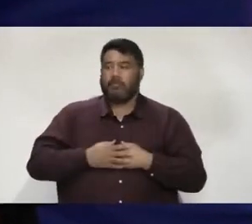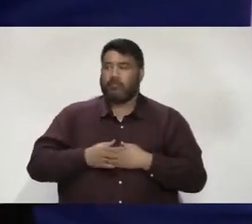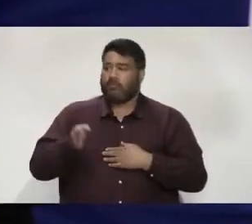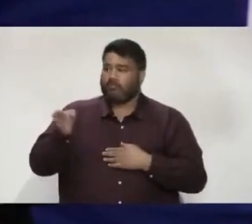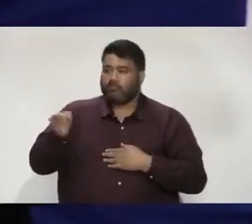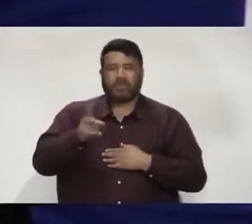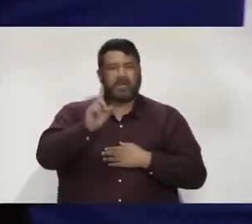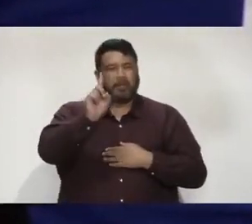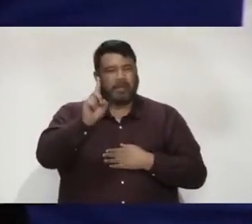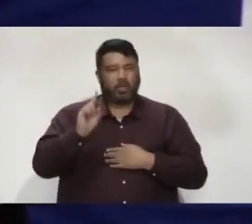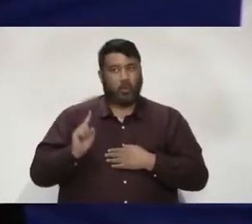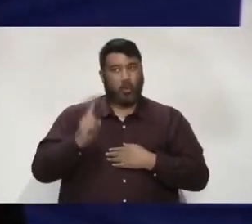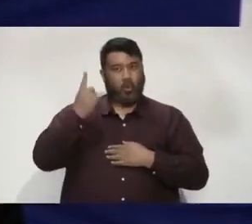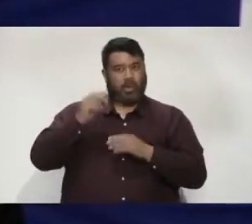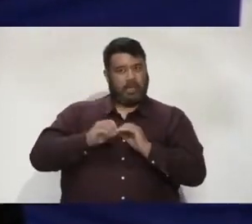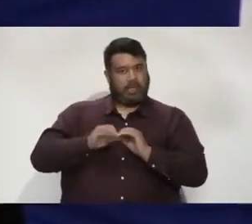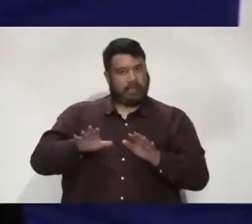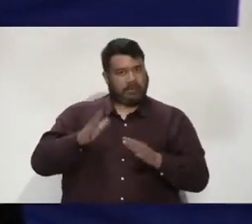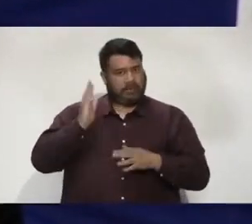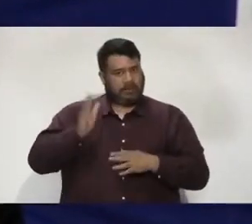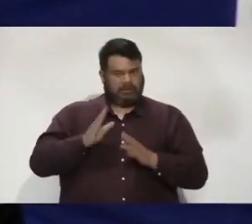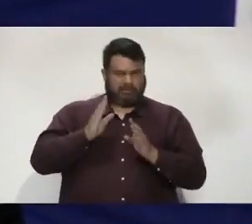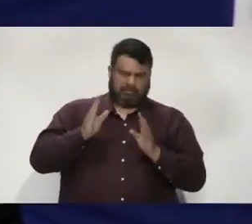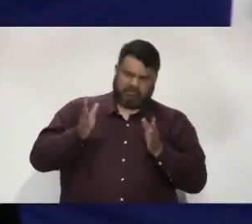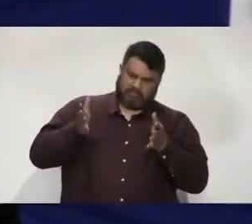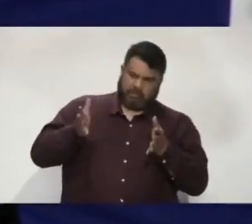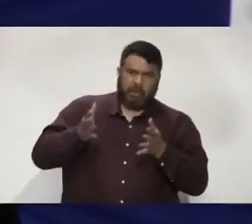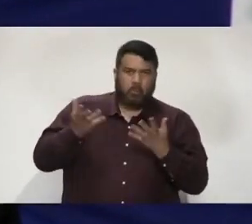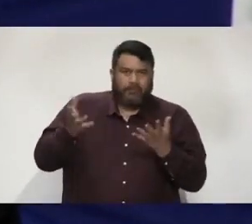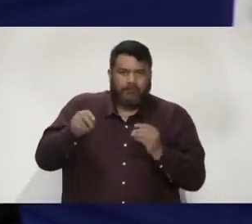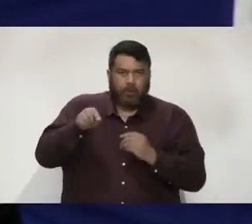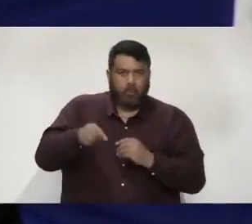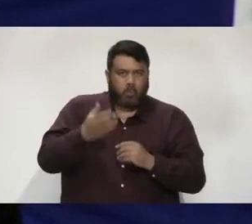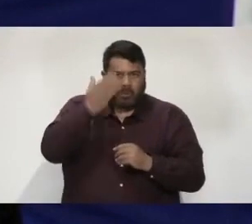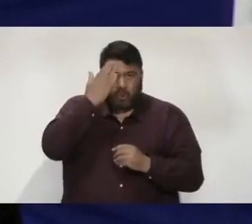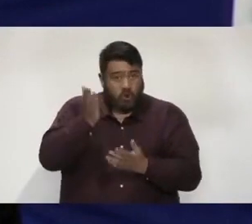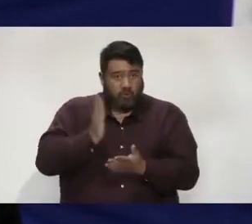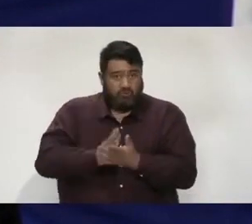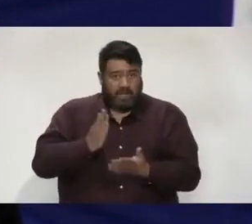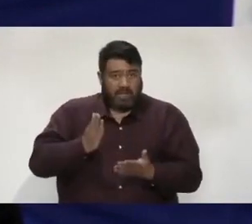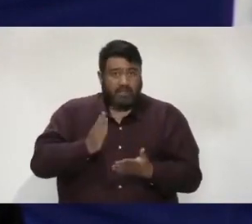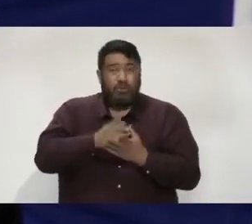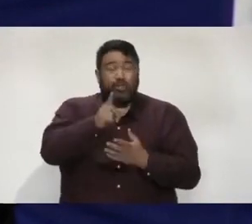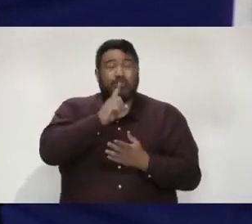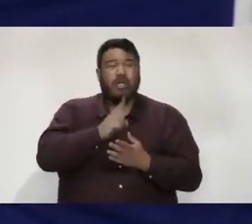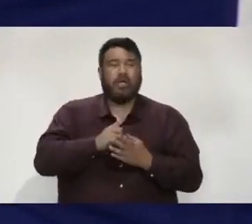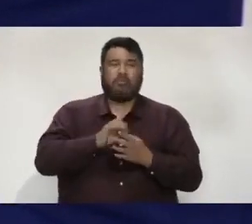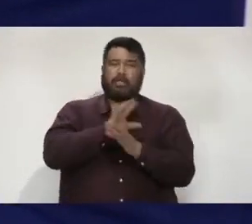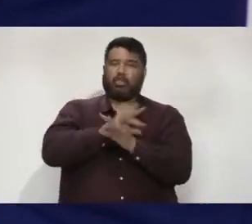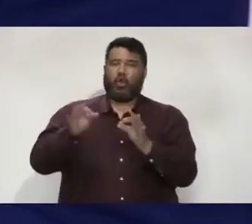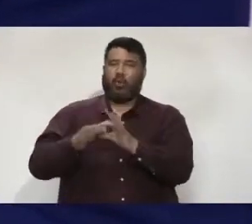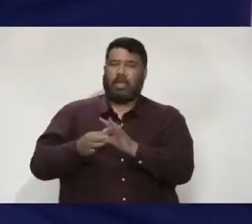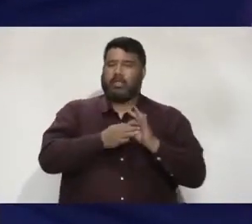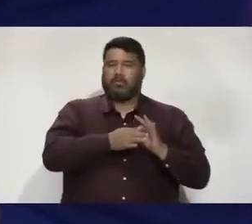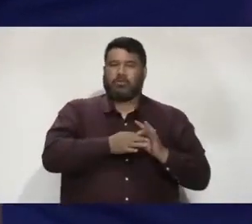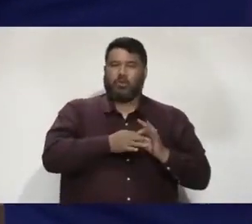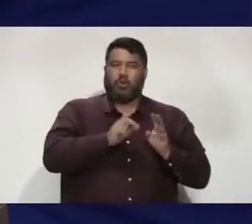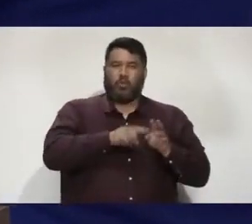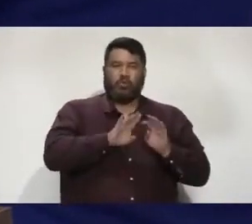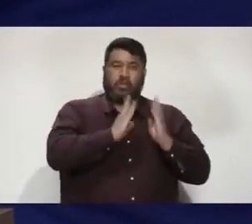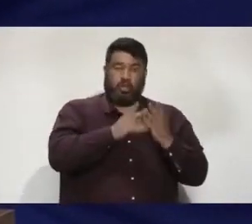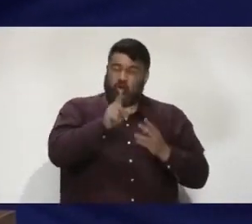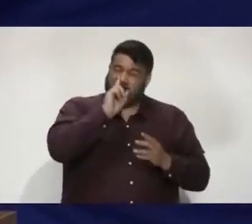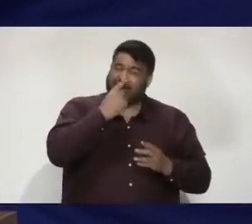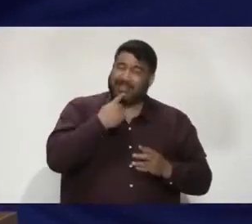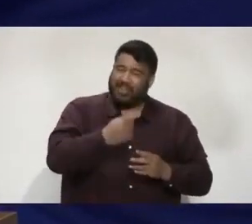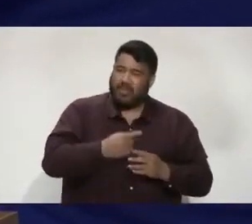so you can't say with a strong degree of confidence that there is no link to managed isolation. What I can say is there is yet to be a link